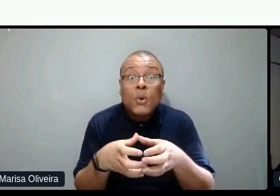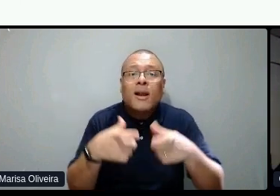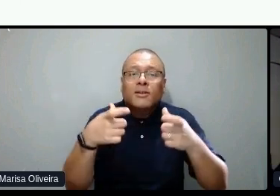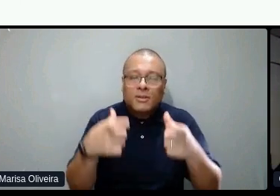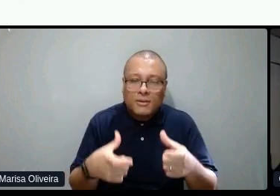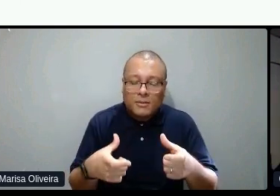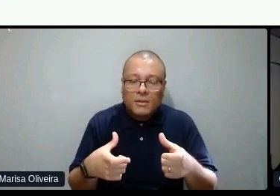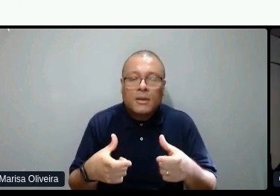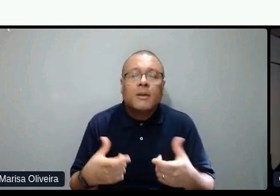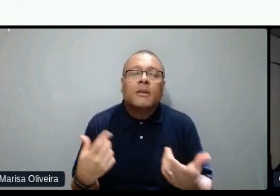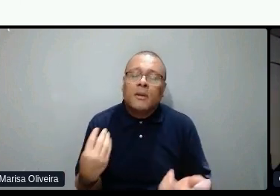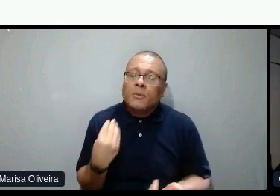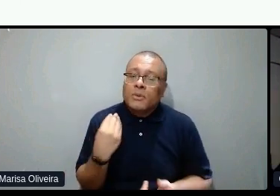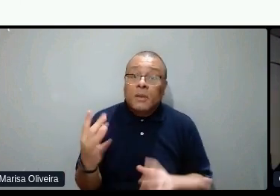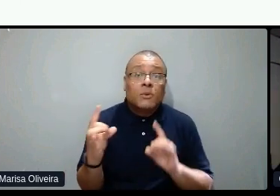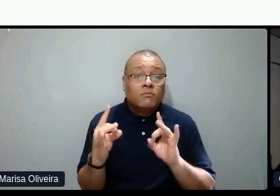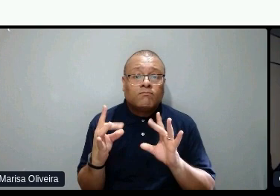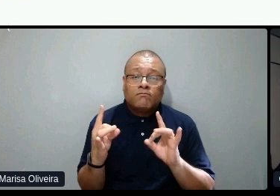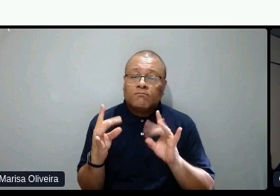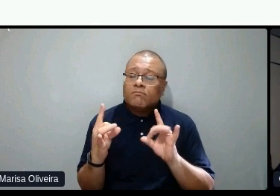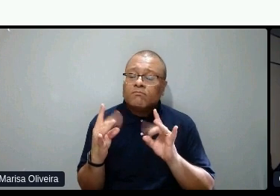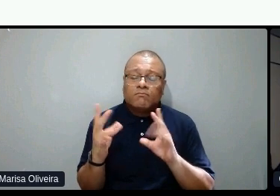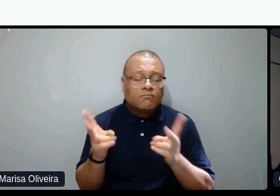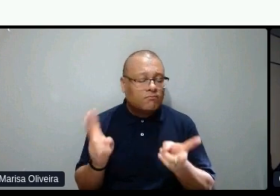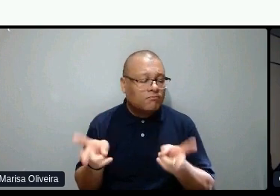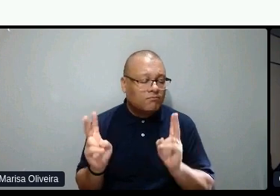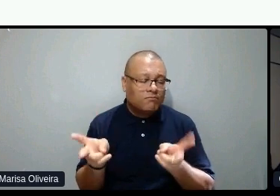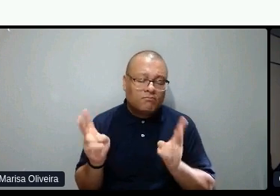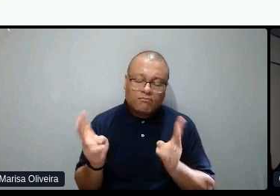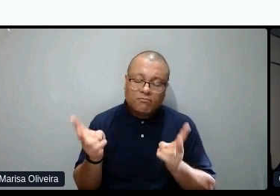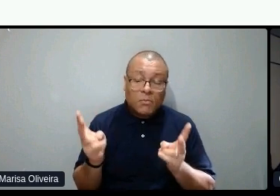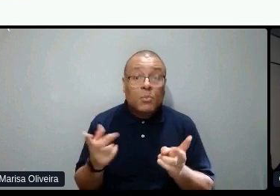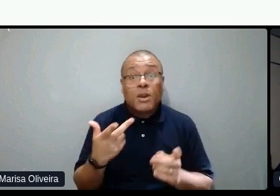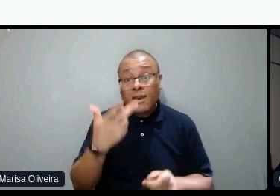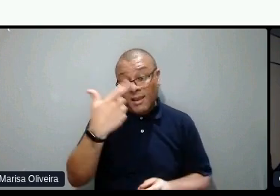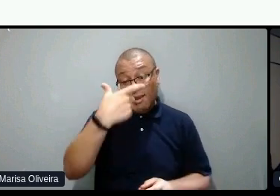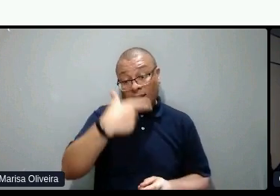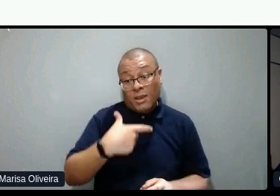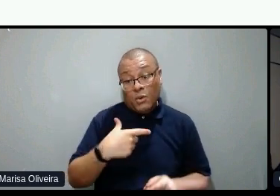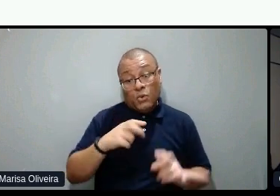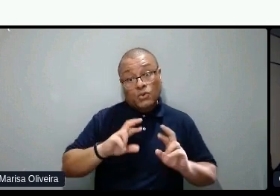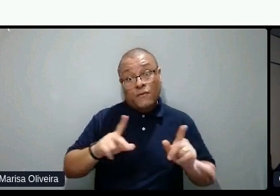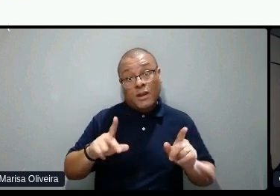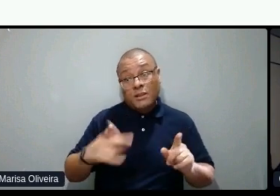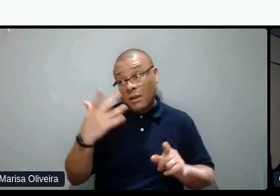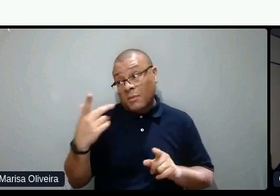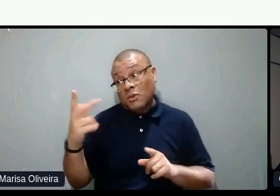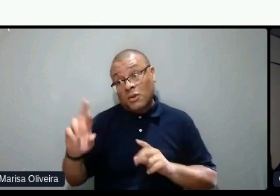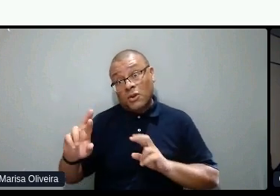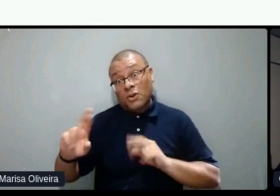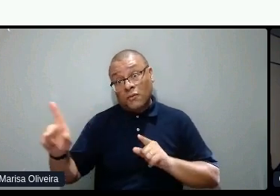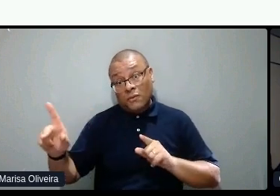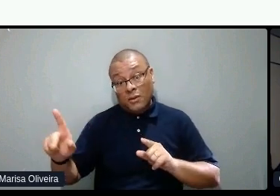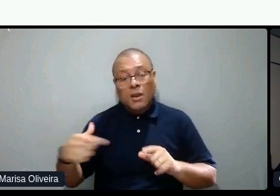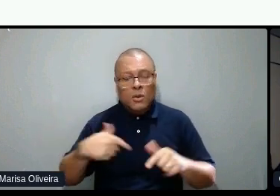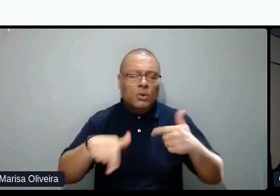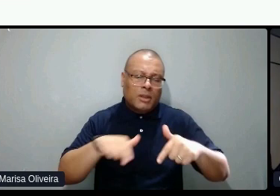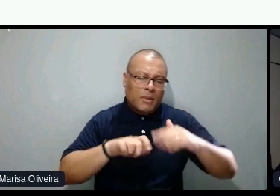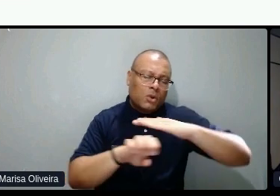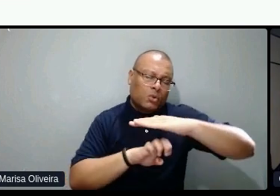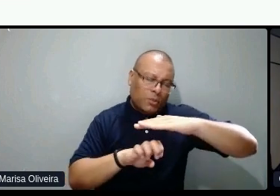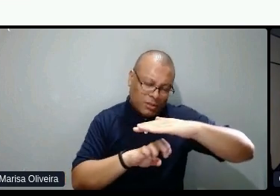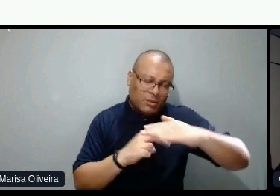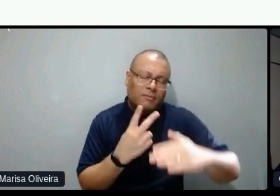can give and we can receive feedback, because we are so different. Like, I'm in an organization of 220 people. We